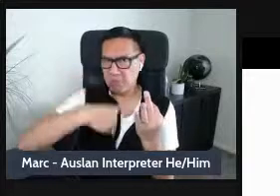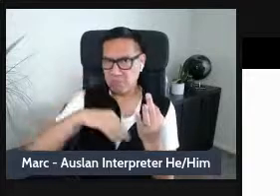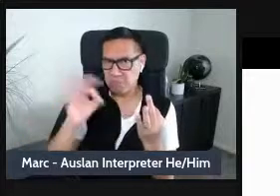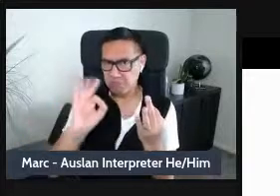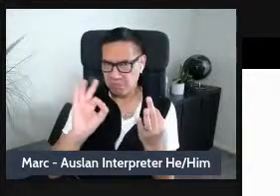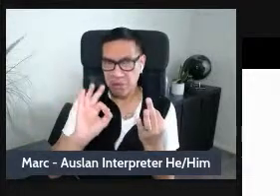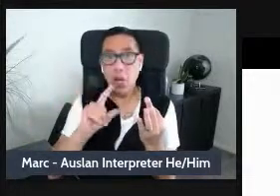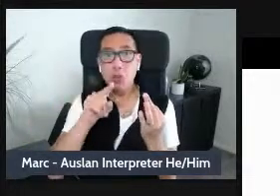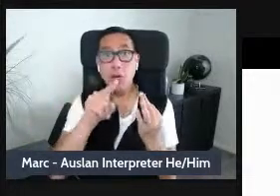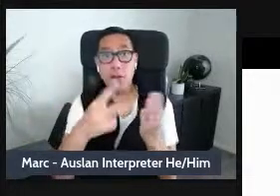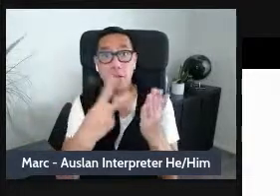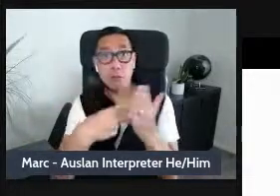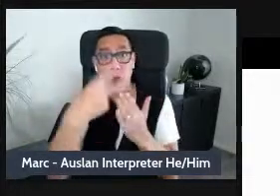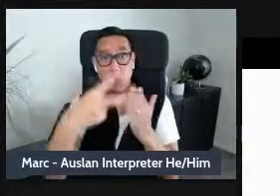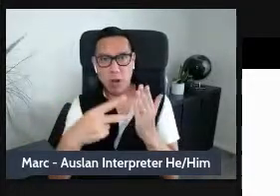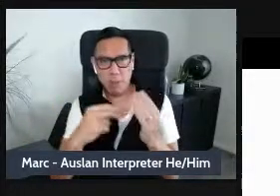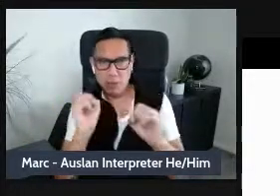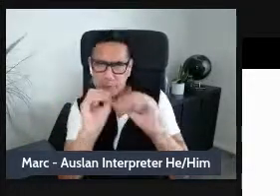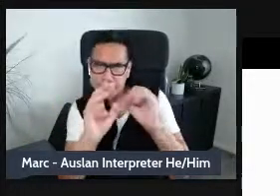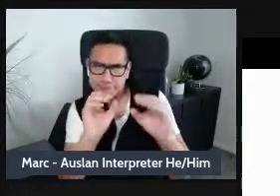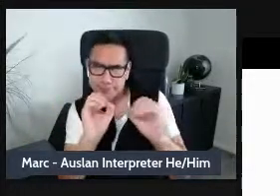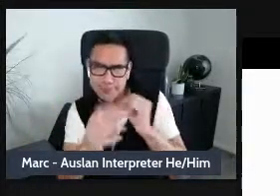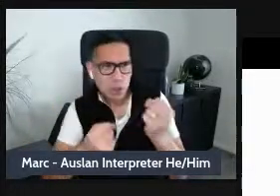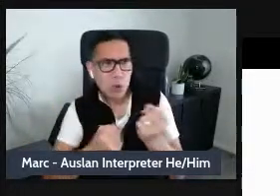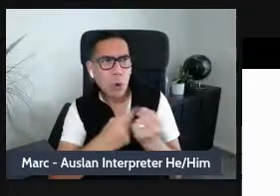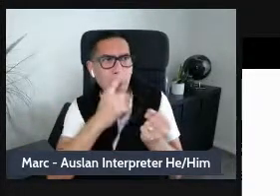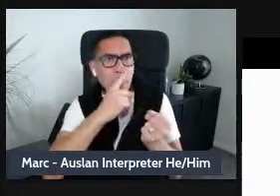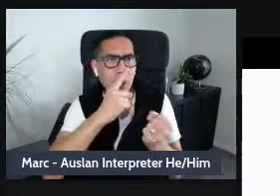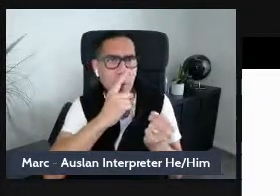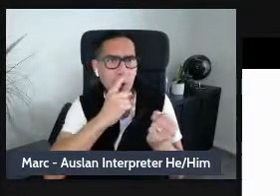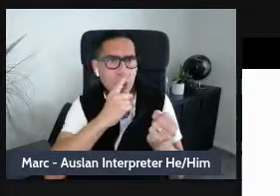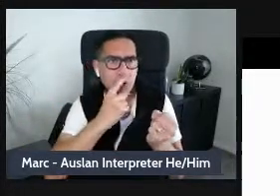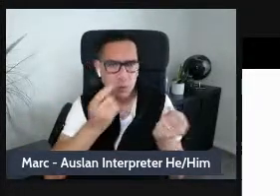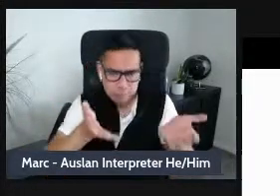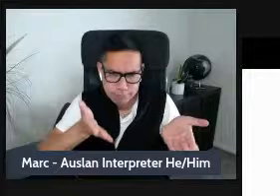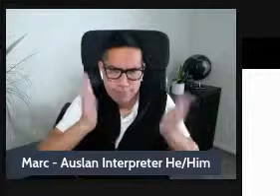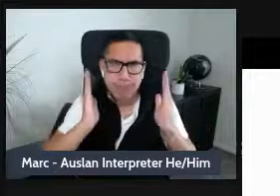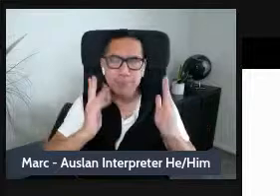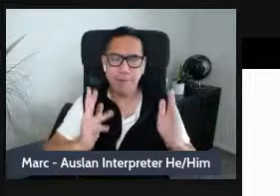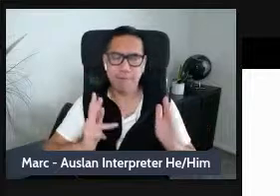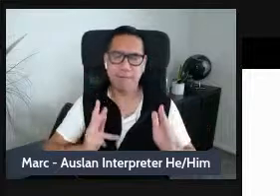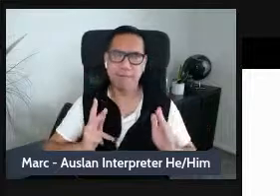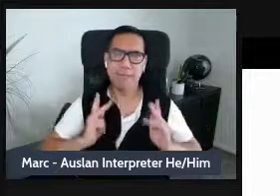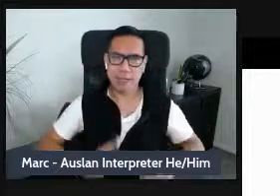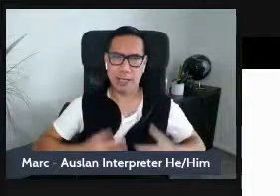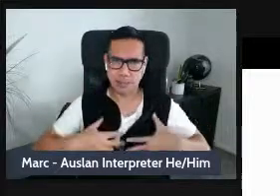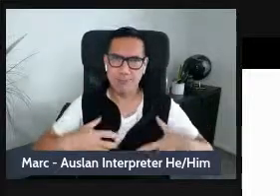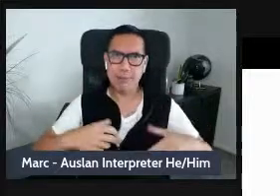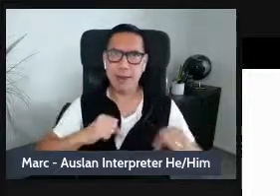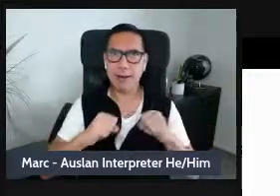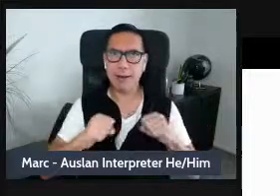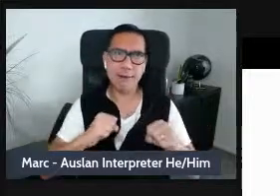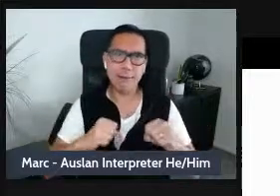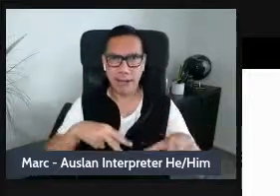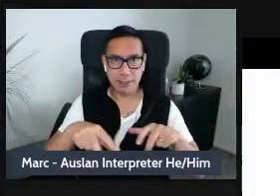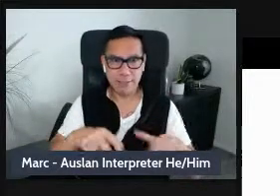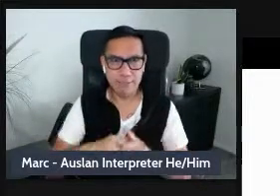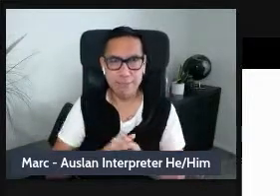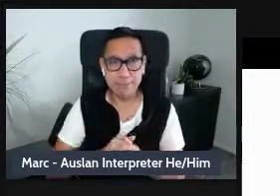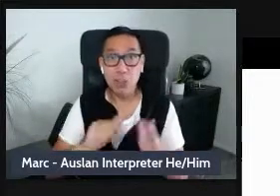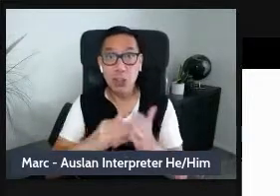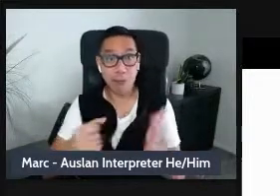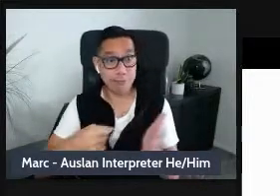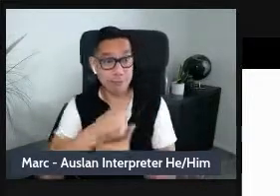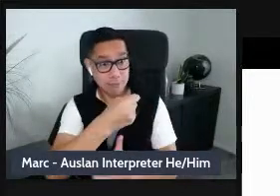program that could support people to be more physically active. I'll now hand over to Carly to talk a little bit more about eating